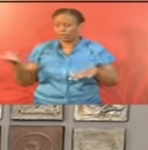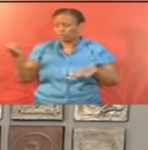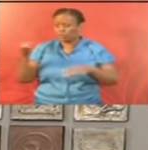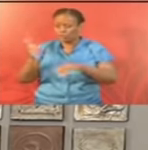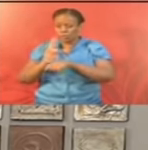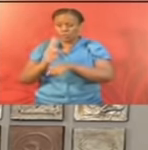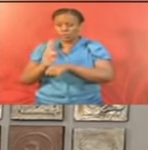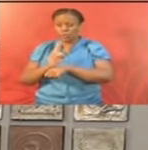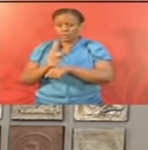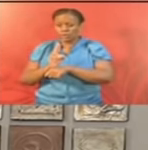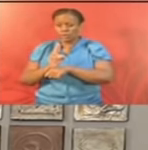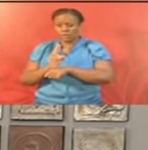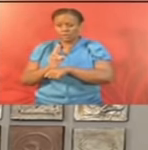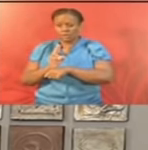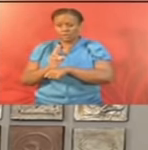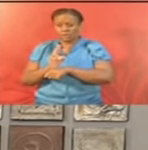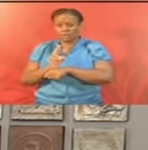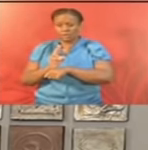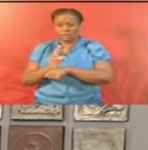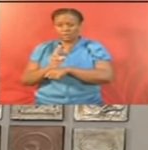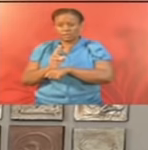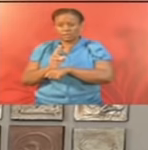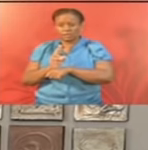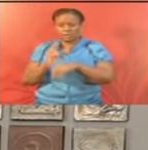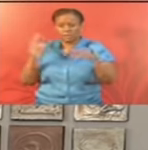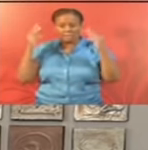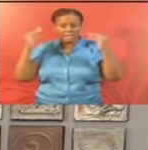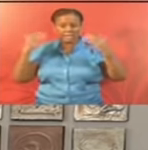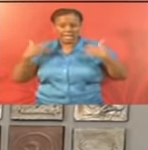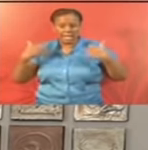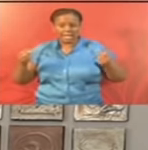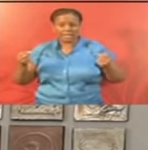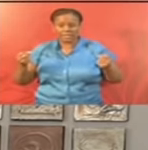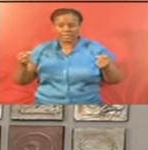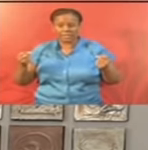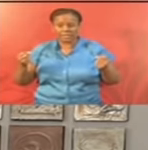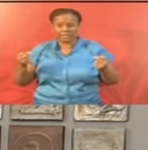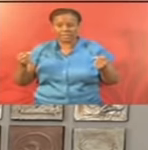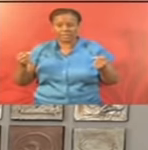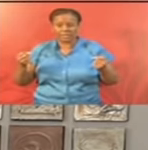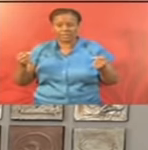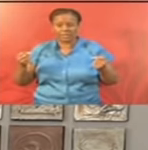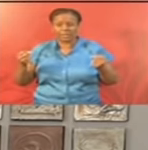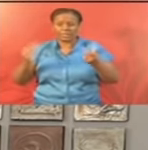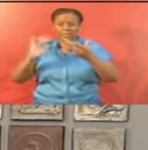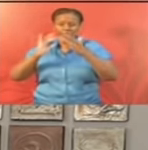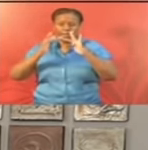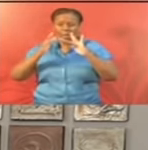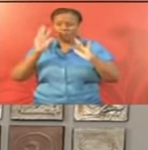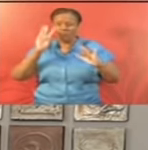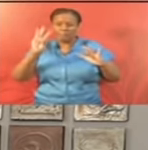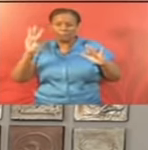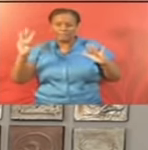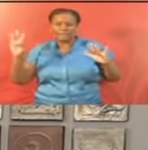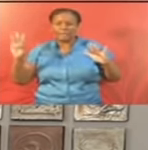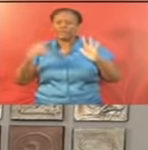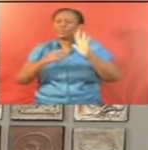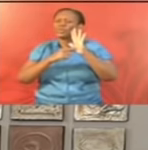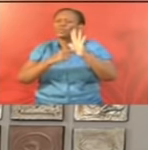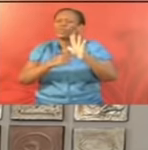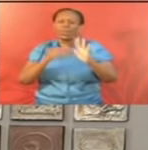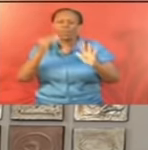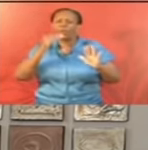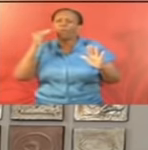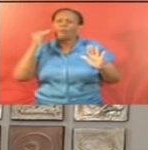Ministry of Health website and the Ministry of Health social media pages. These are home guidelines for reducing risk. So we would